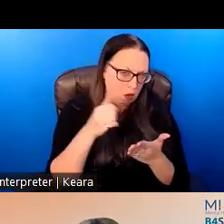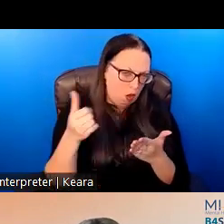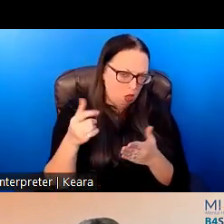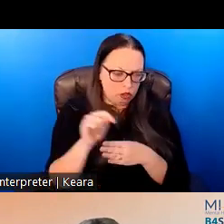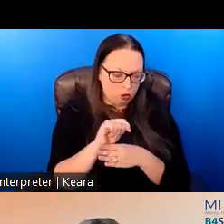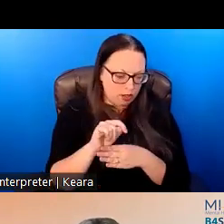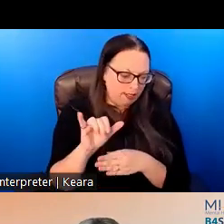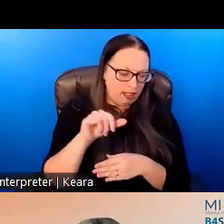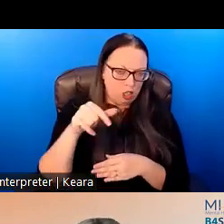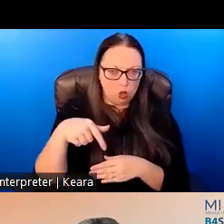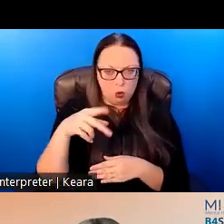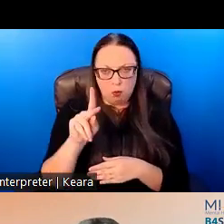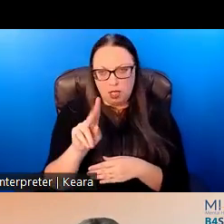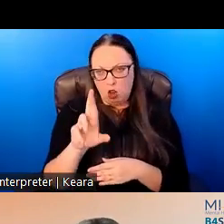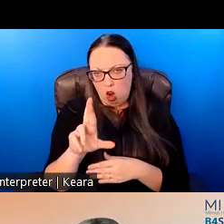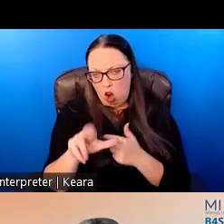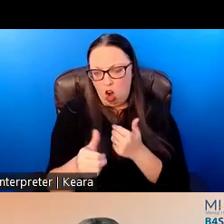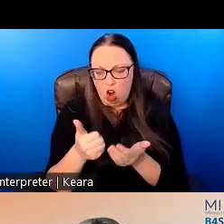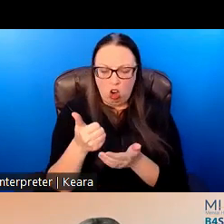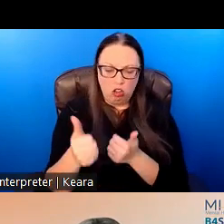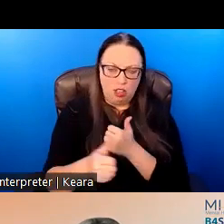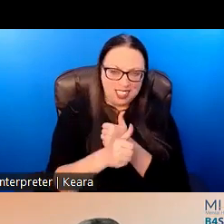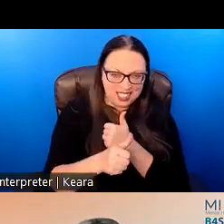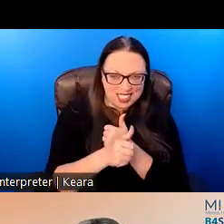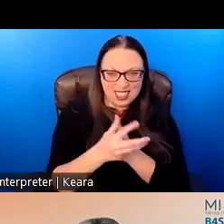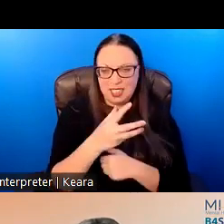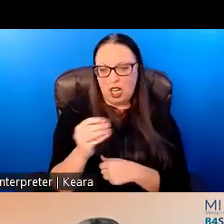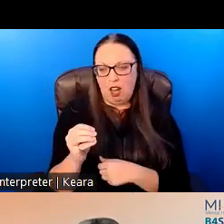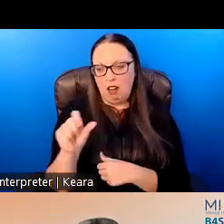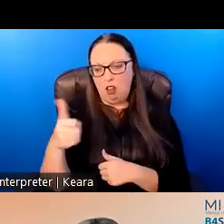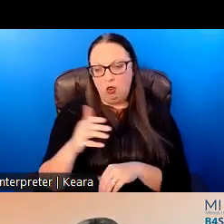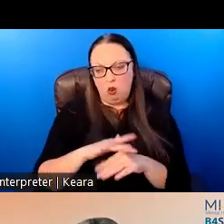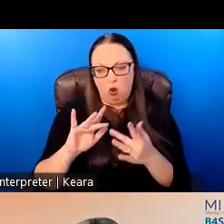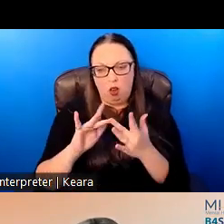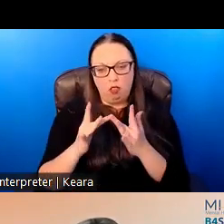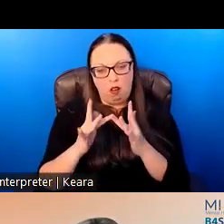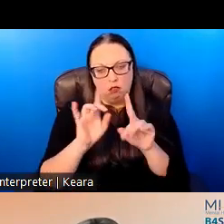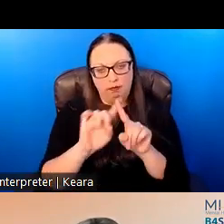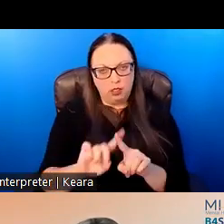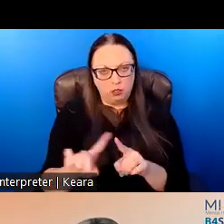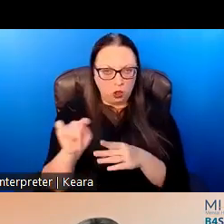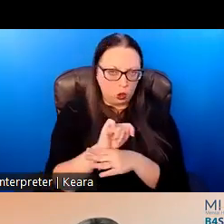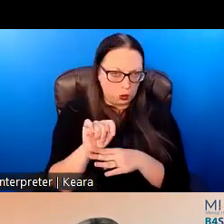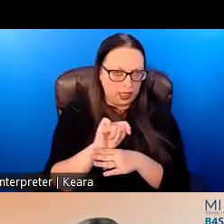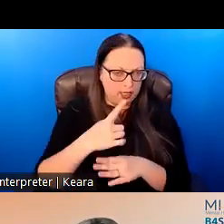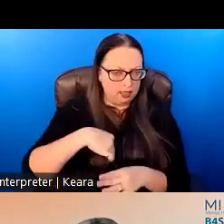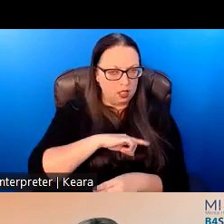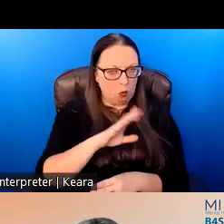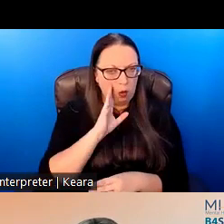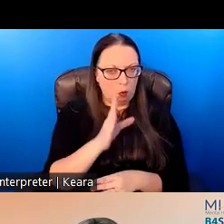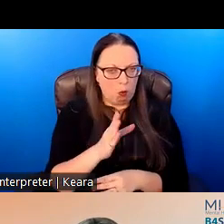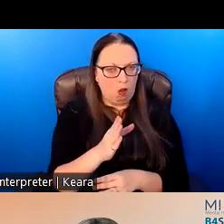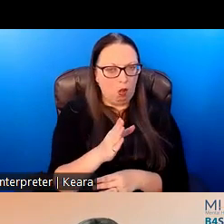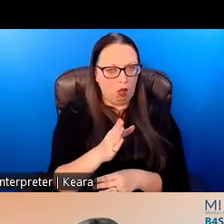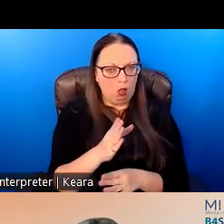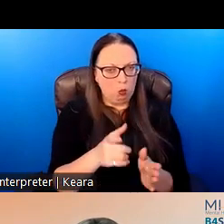like QPR Assist and some other online trainings that we will get them to